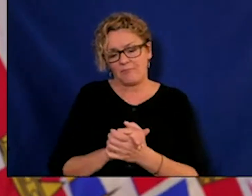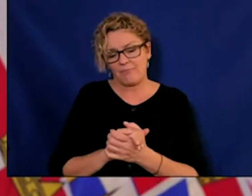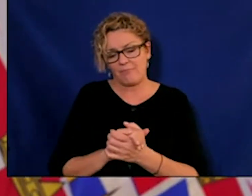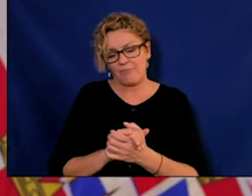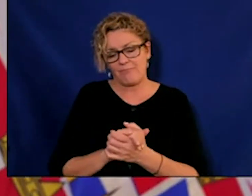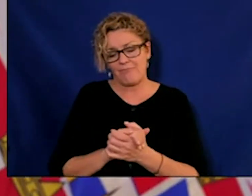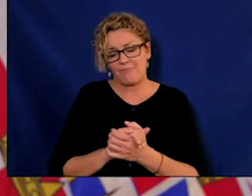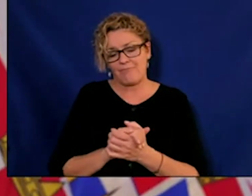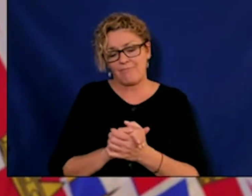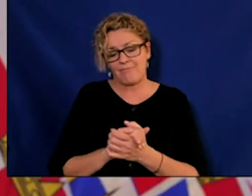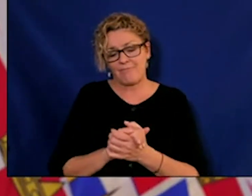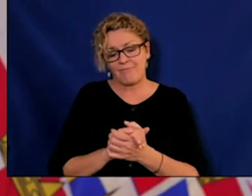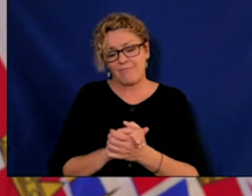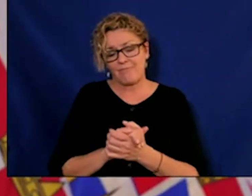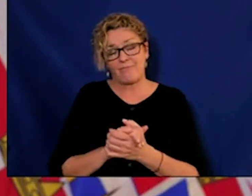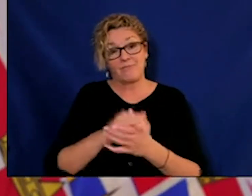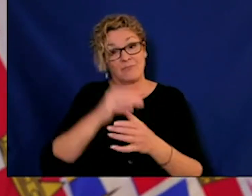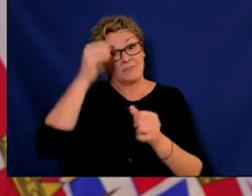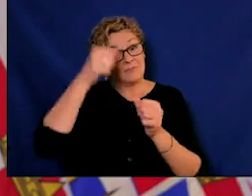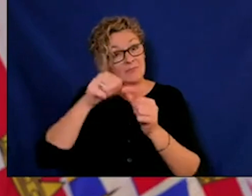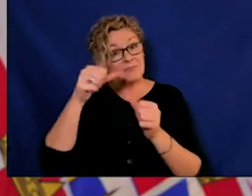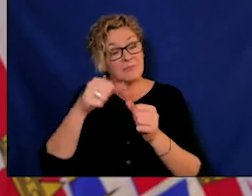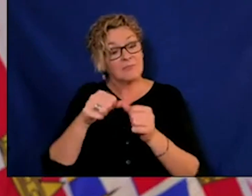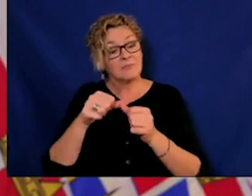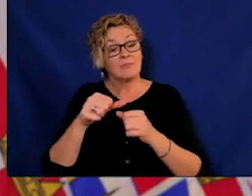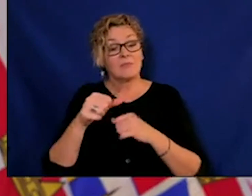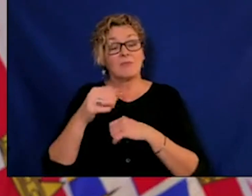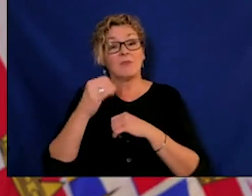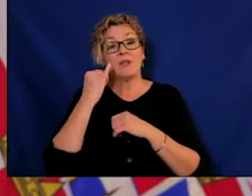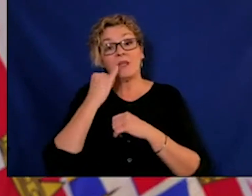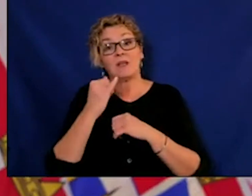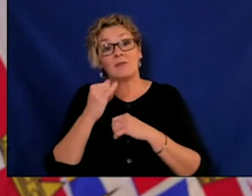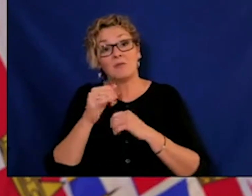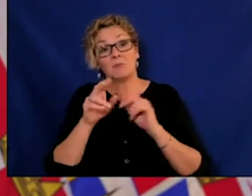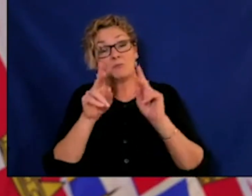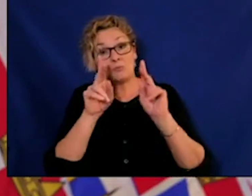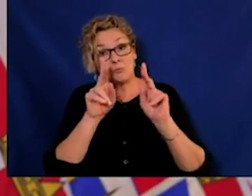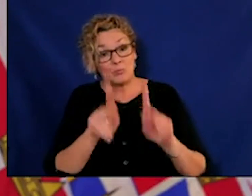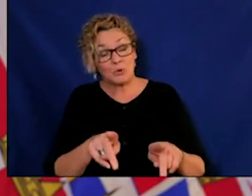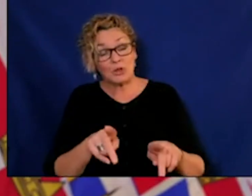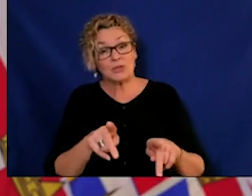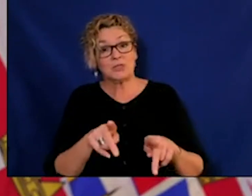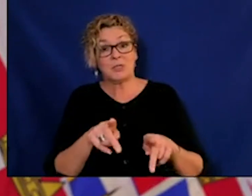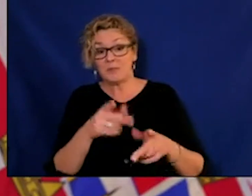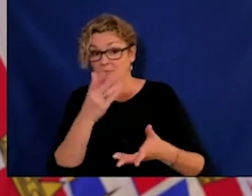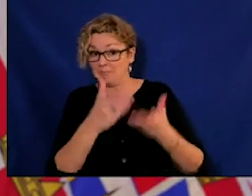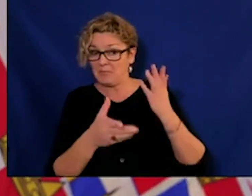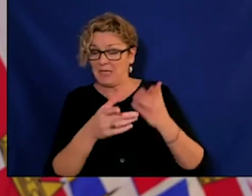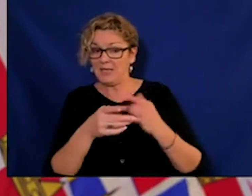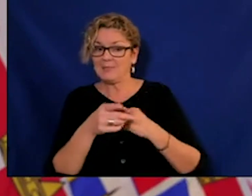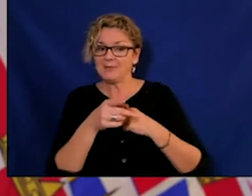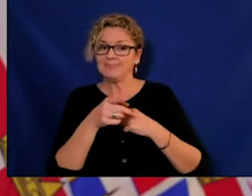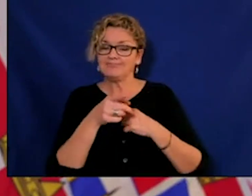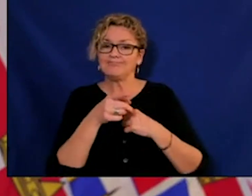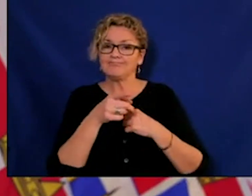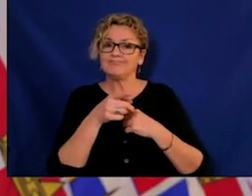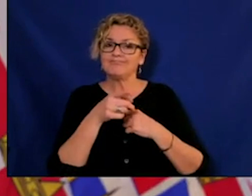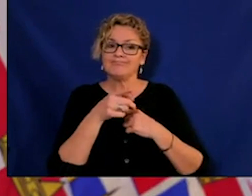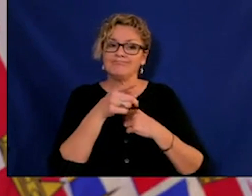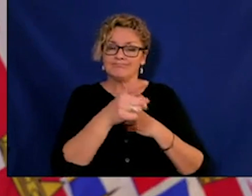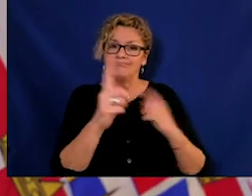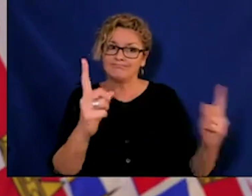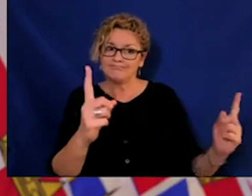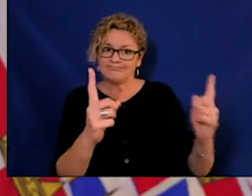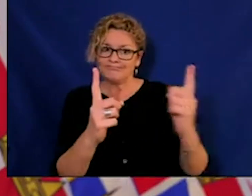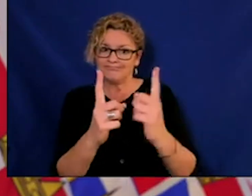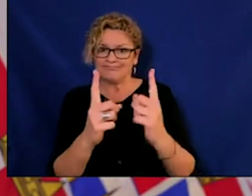several hours to go through with somebody where they might have got it, what they're doing, what they need to do, who they had contact with.